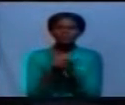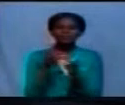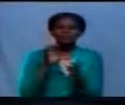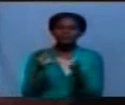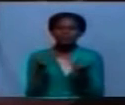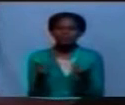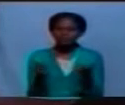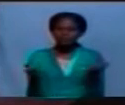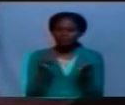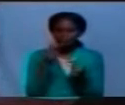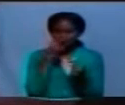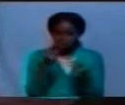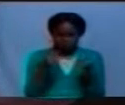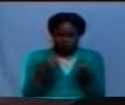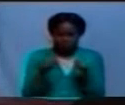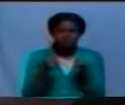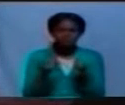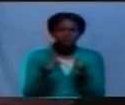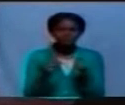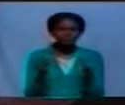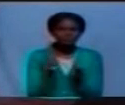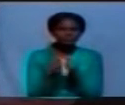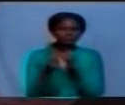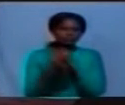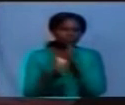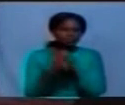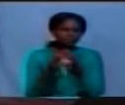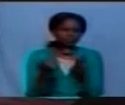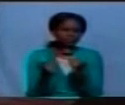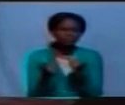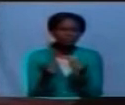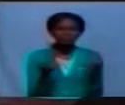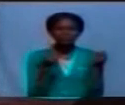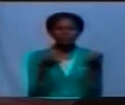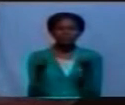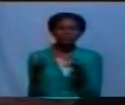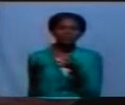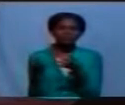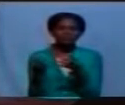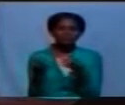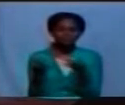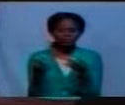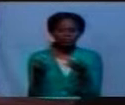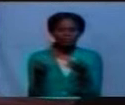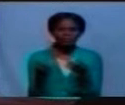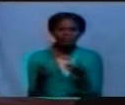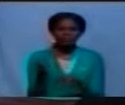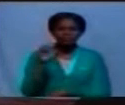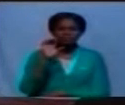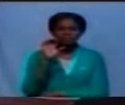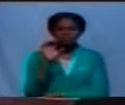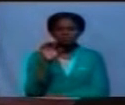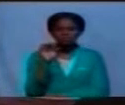when you look at the strands and types of banks, you have a predominantly commercial bank